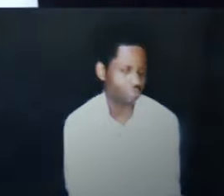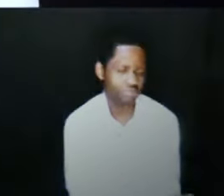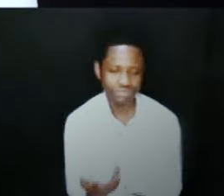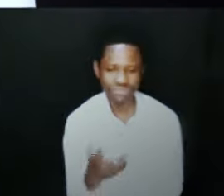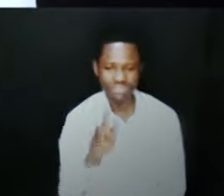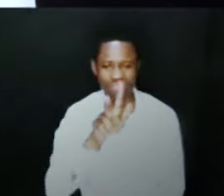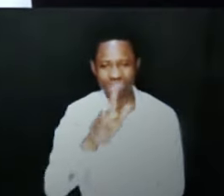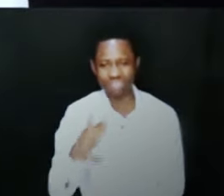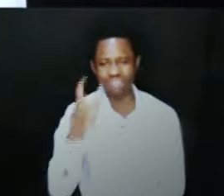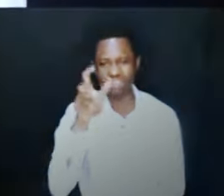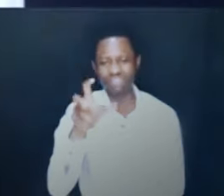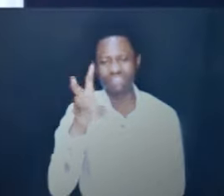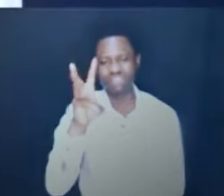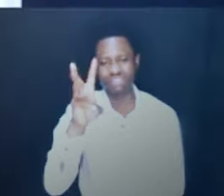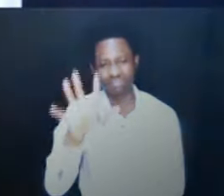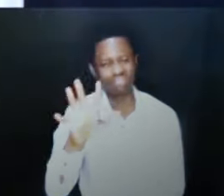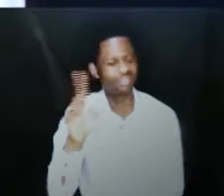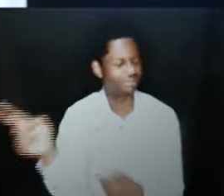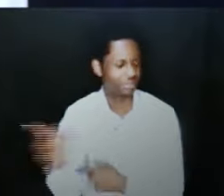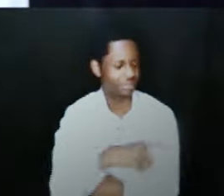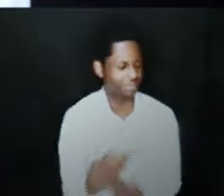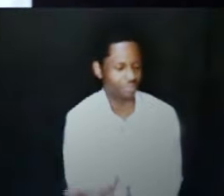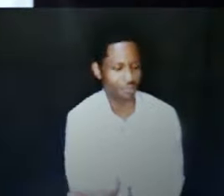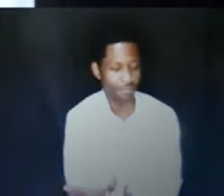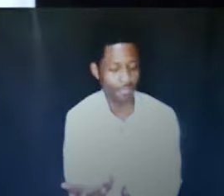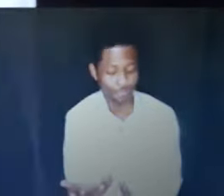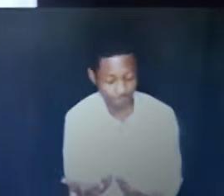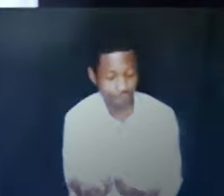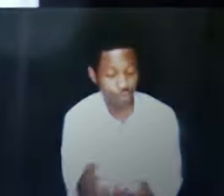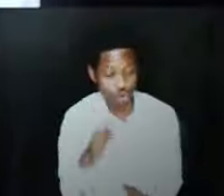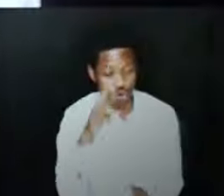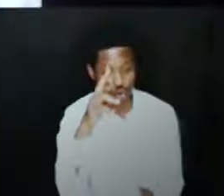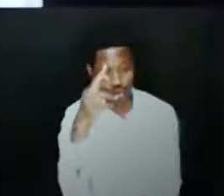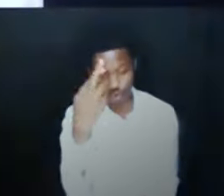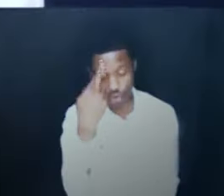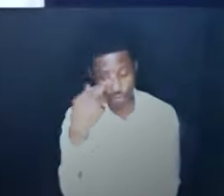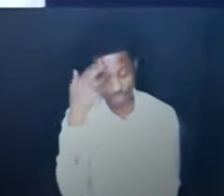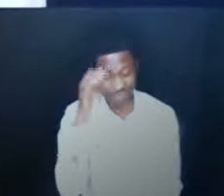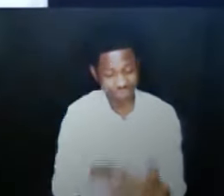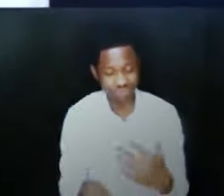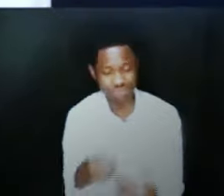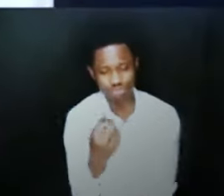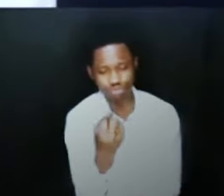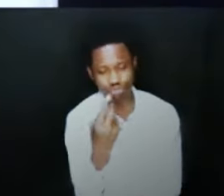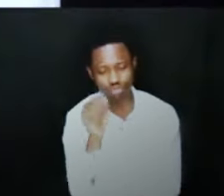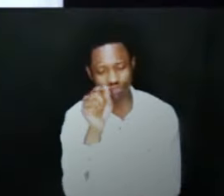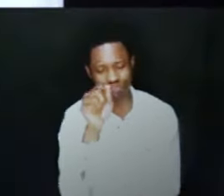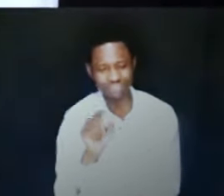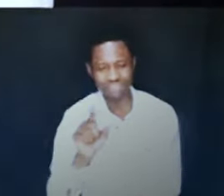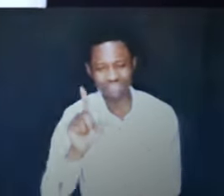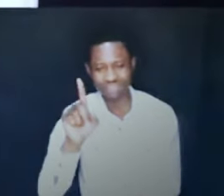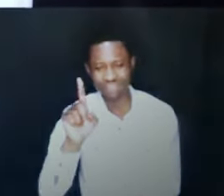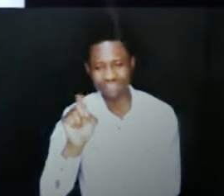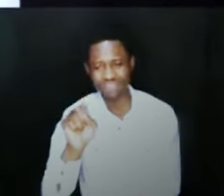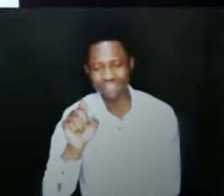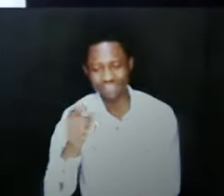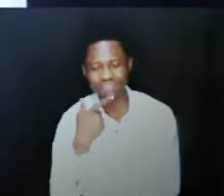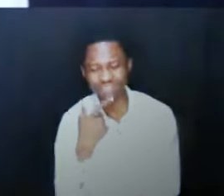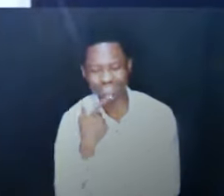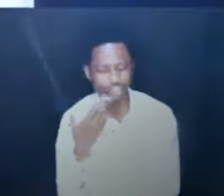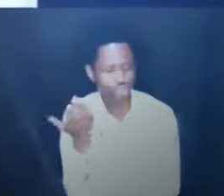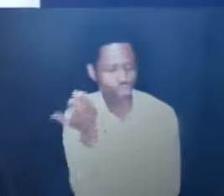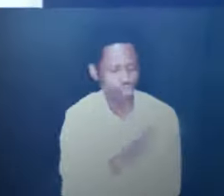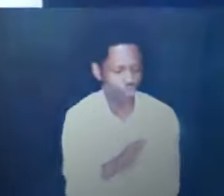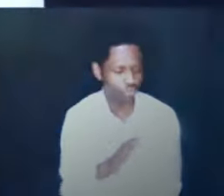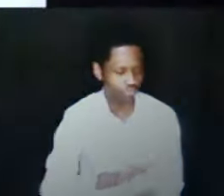Now, Romans 12:11 says that never be lacking in zeal, but keep your spiritual fervor,